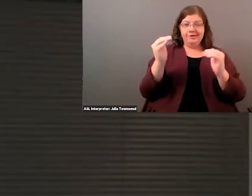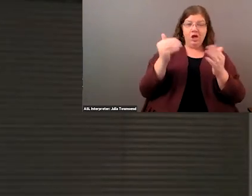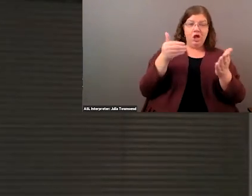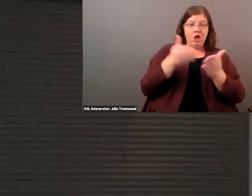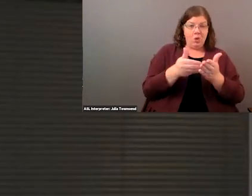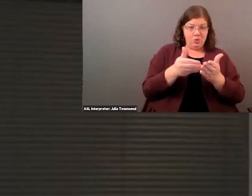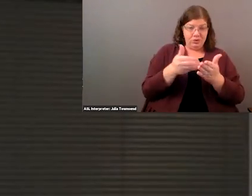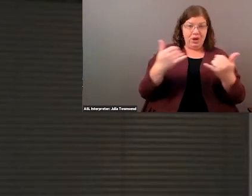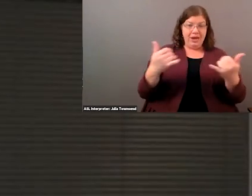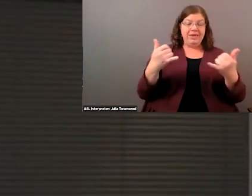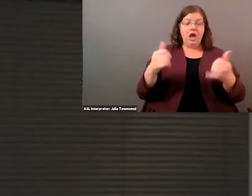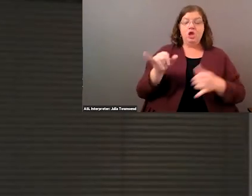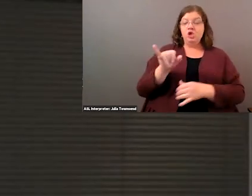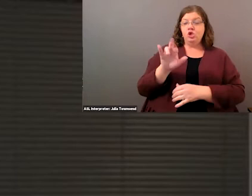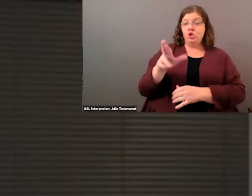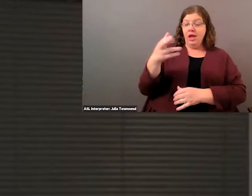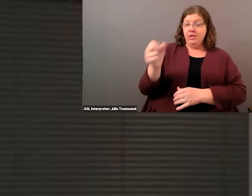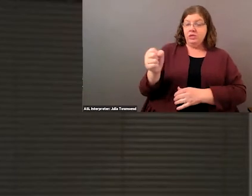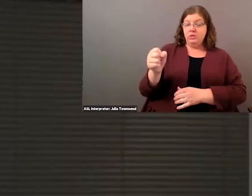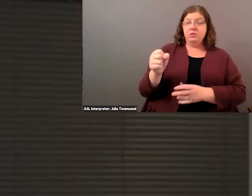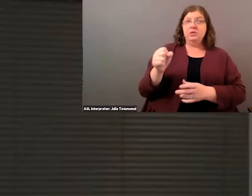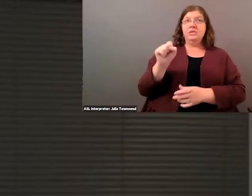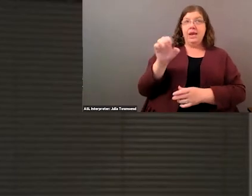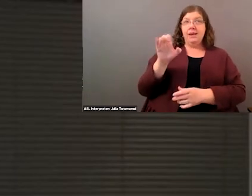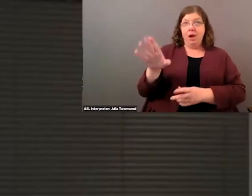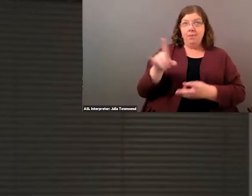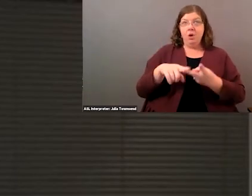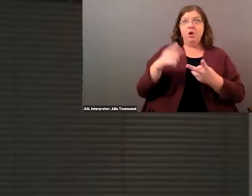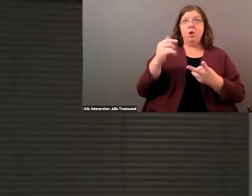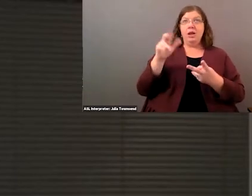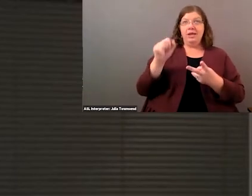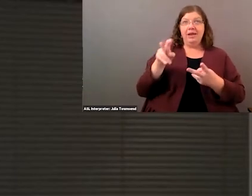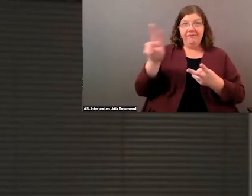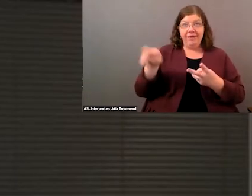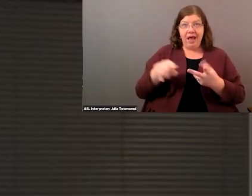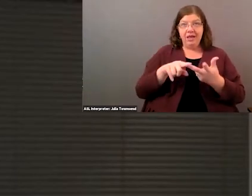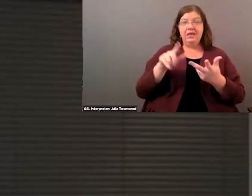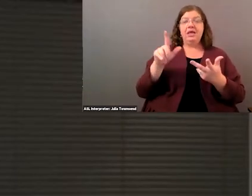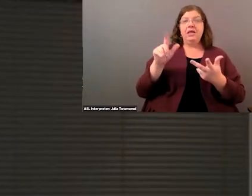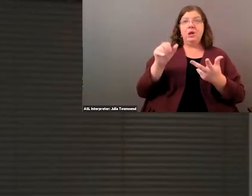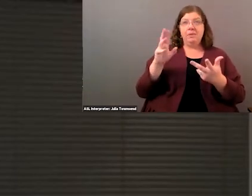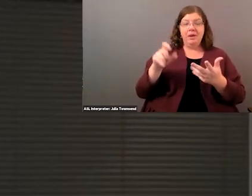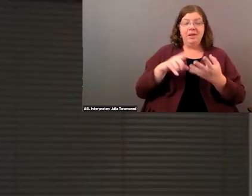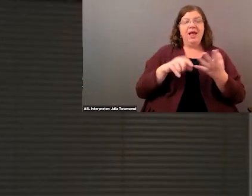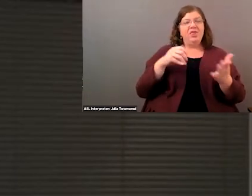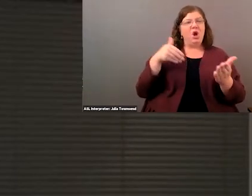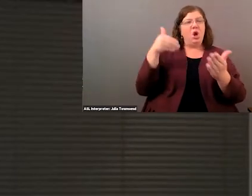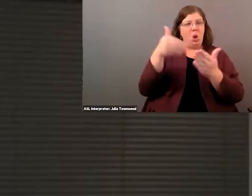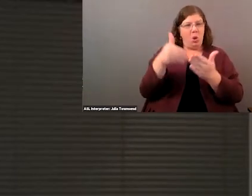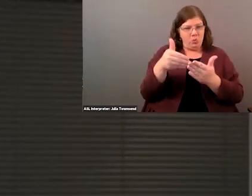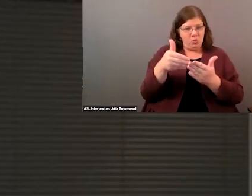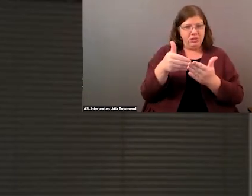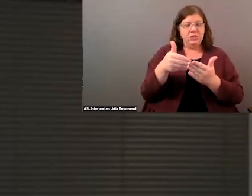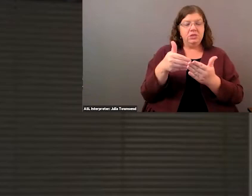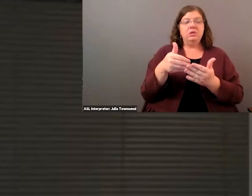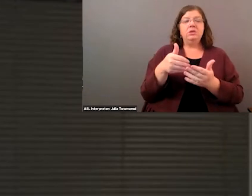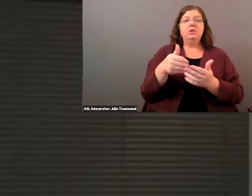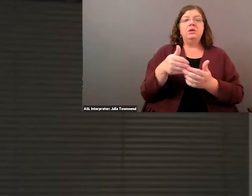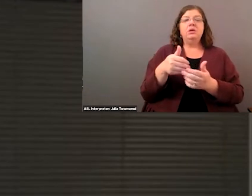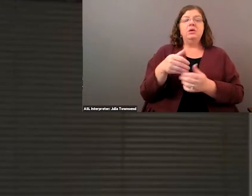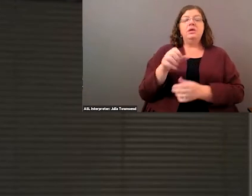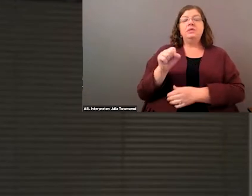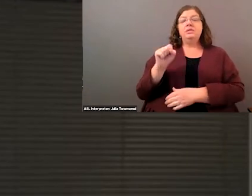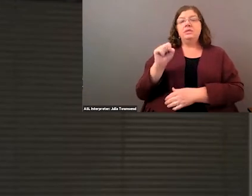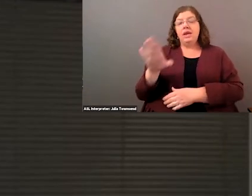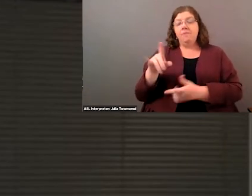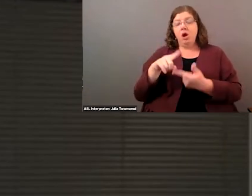Colina, La Cumbre, they're close. 3 of the Santa Barbara Junior High, Goleta Valley, and La Colina have a principal, a dean, and an assistant principal.